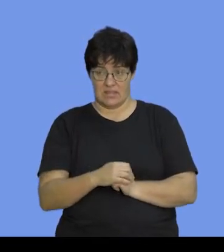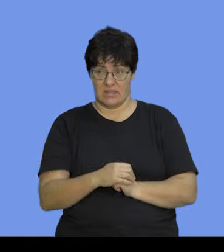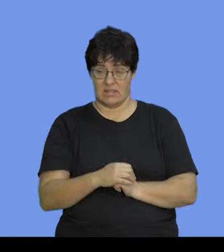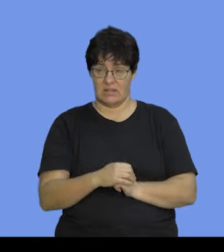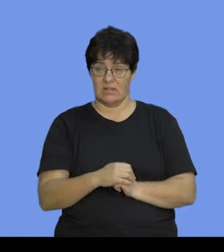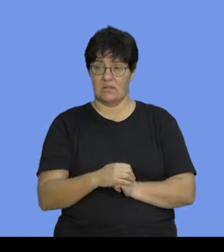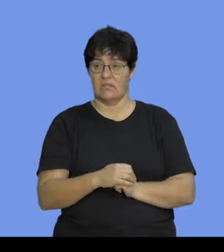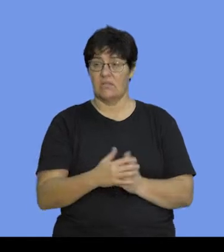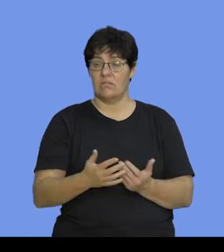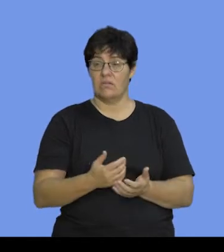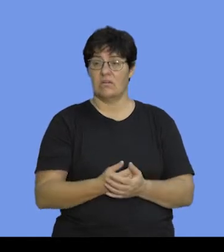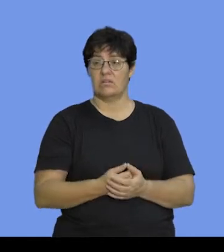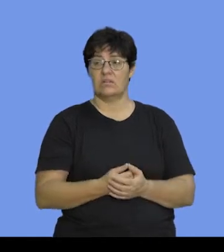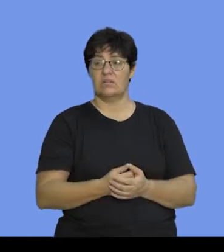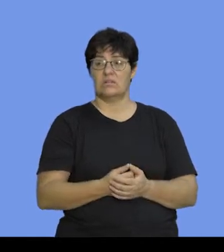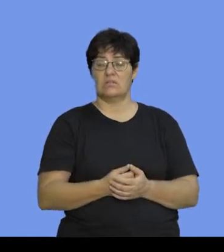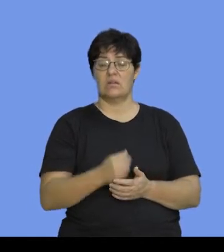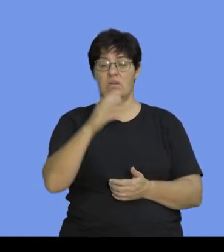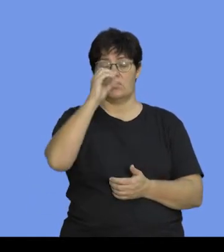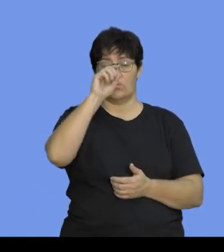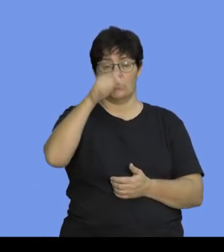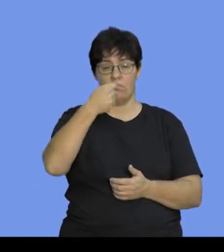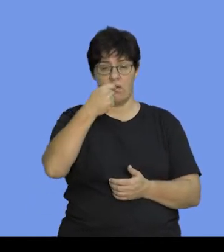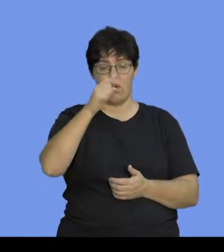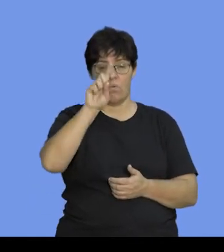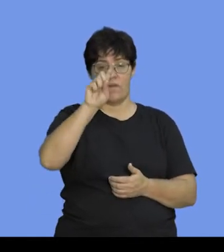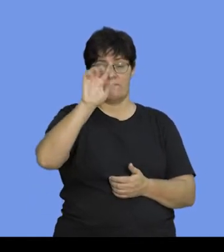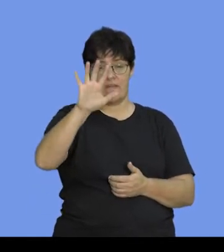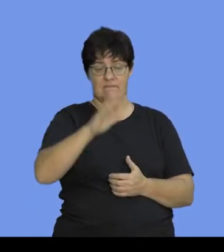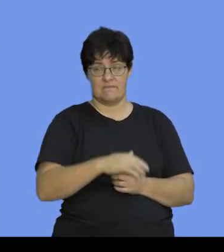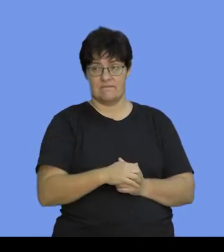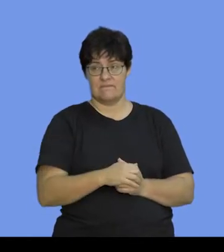or moles over volume. In this case, is not 0,15